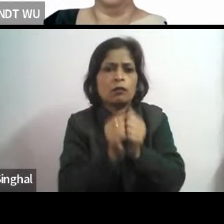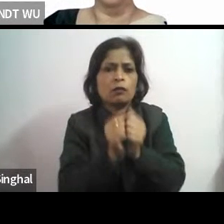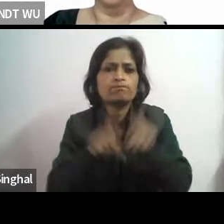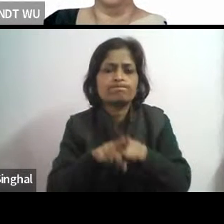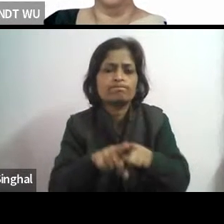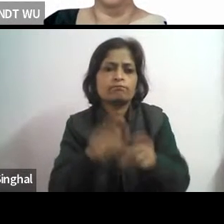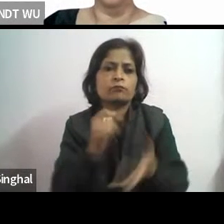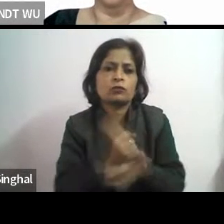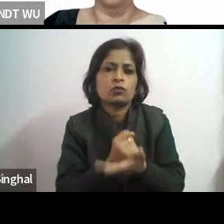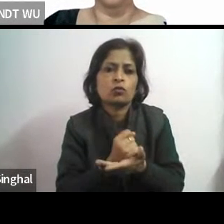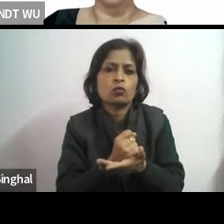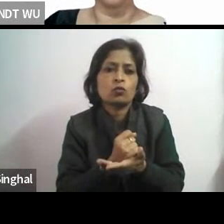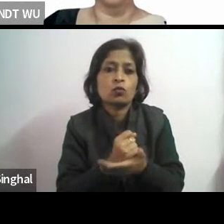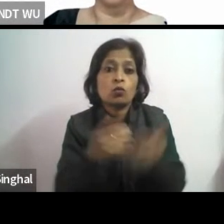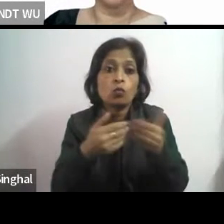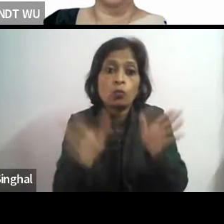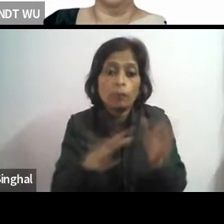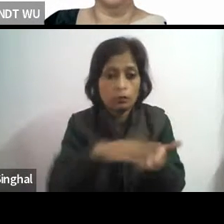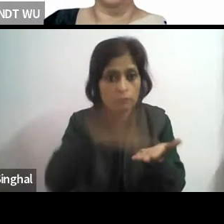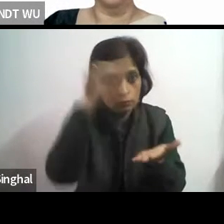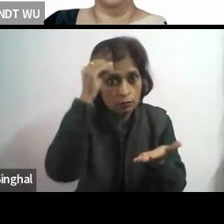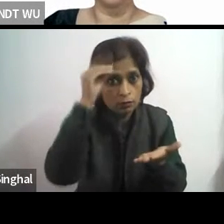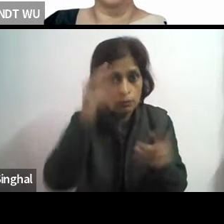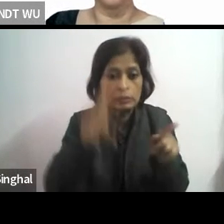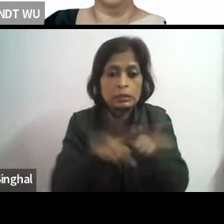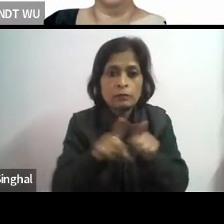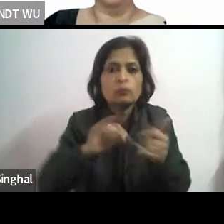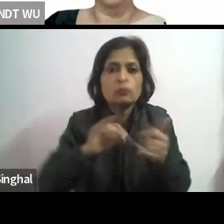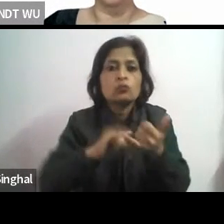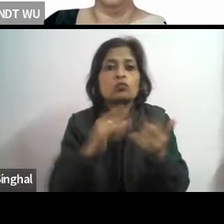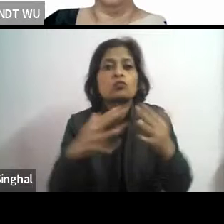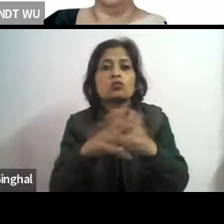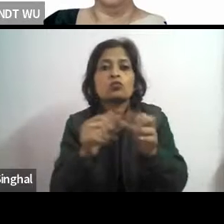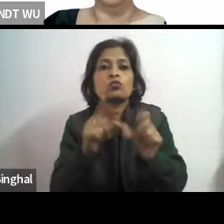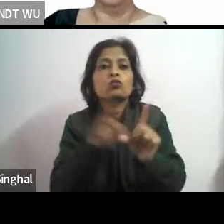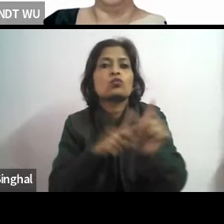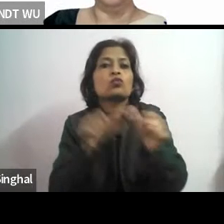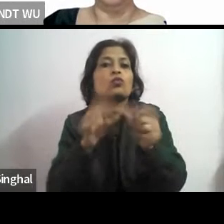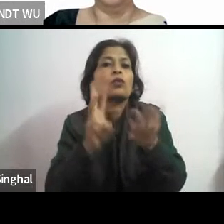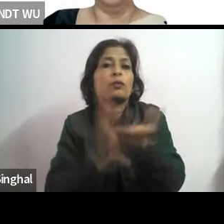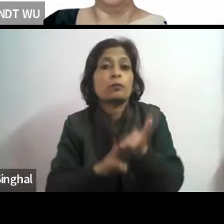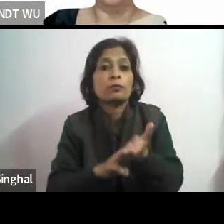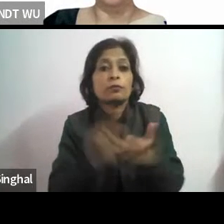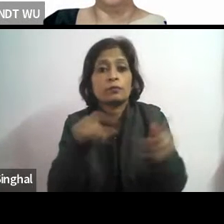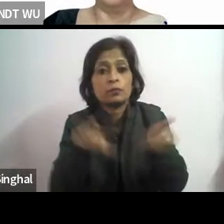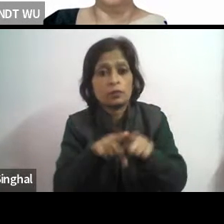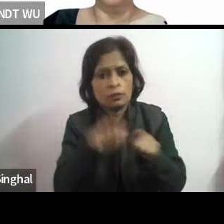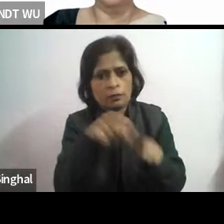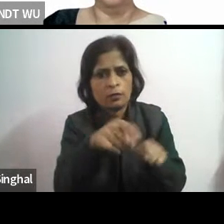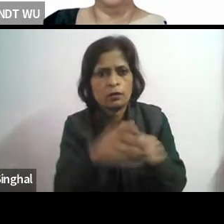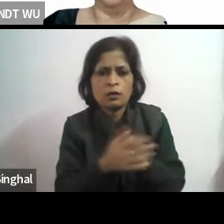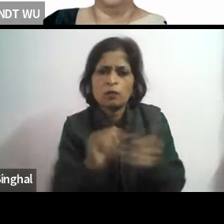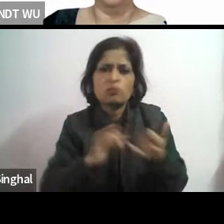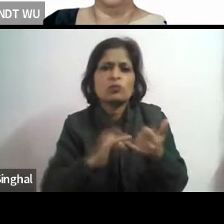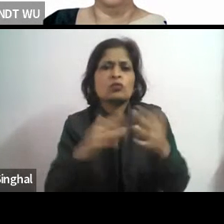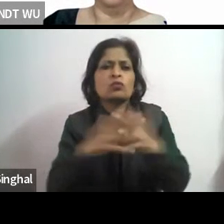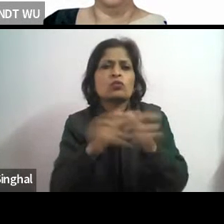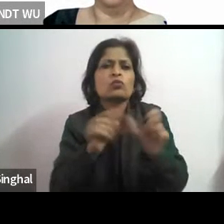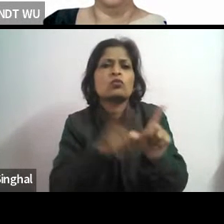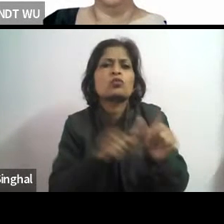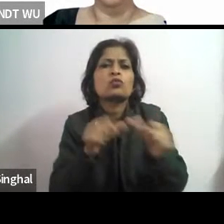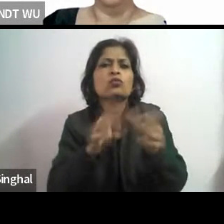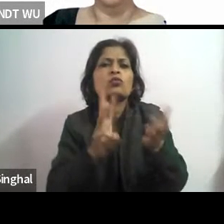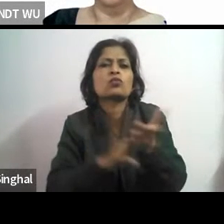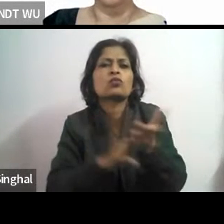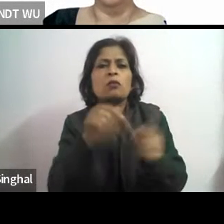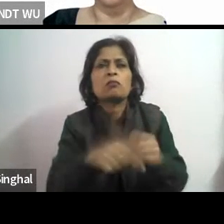learning MOOC platform like SWAYAM. For example, SWAYAM have SWAYAM has very limited languages. They have introduced